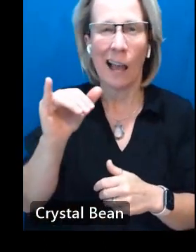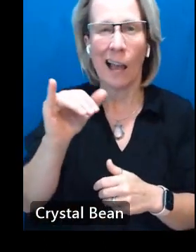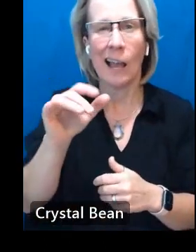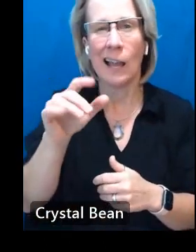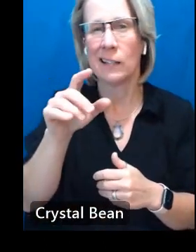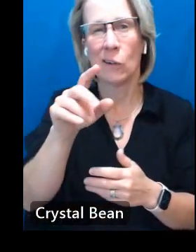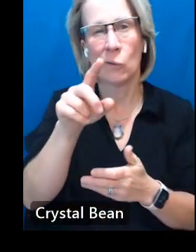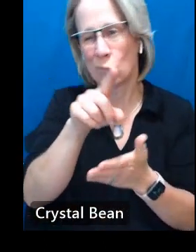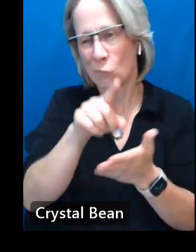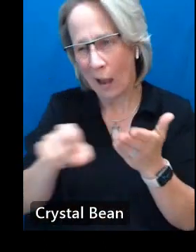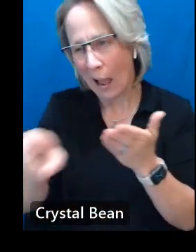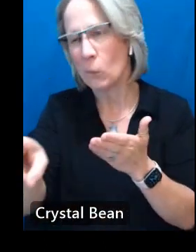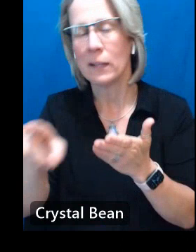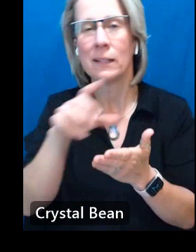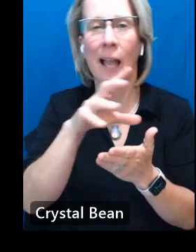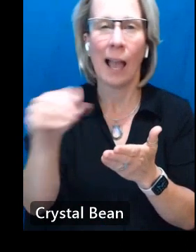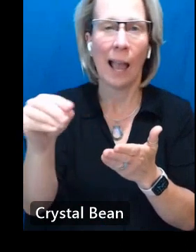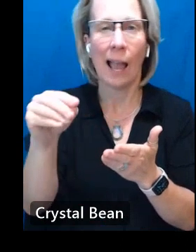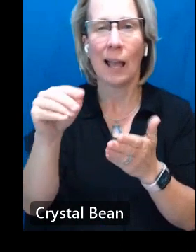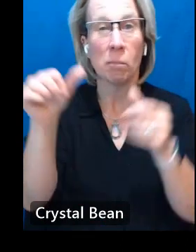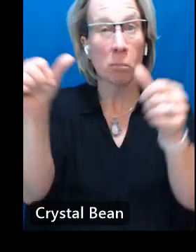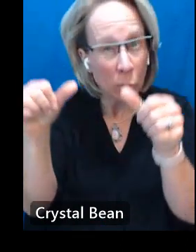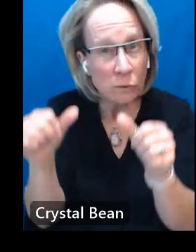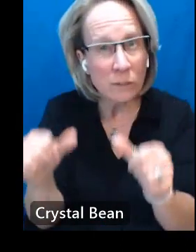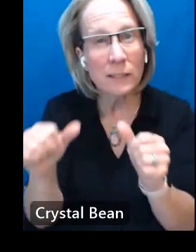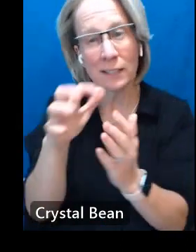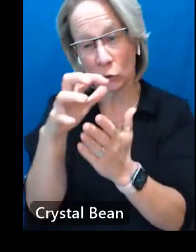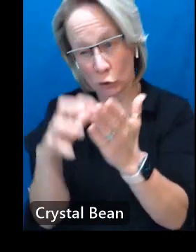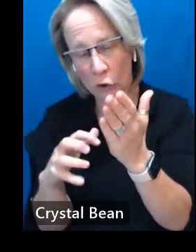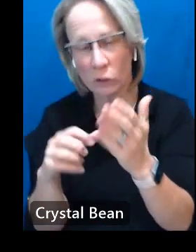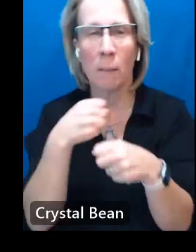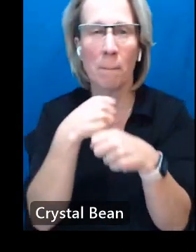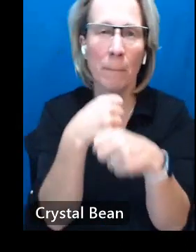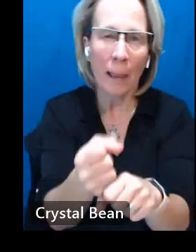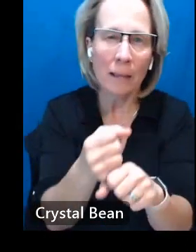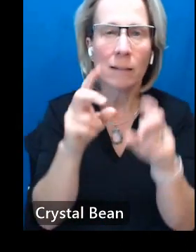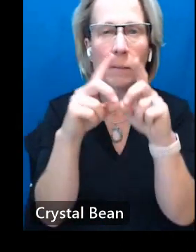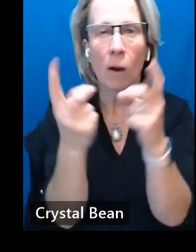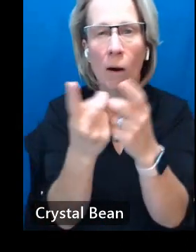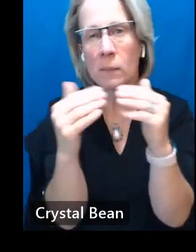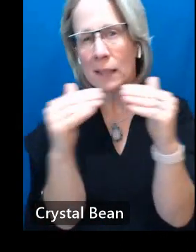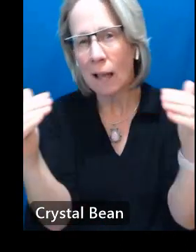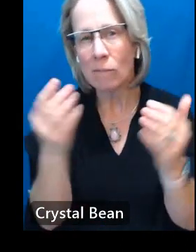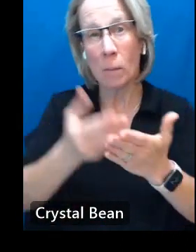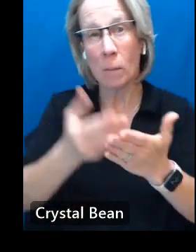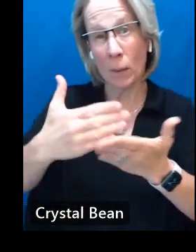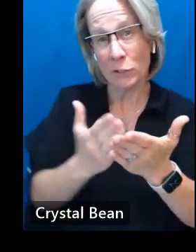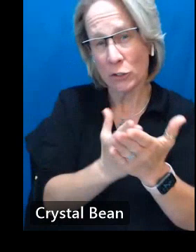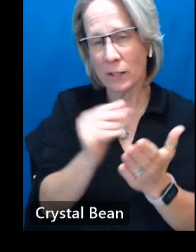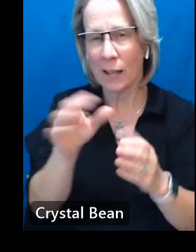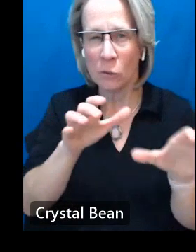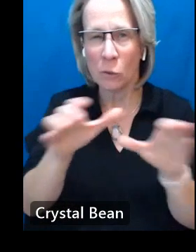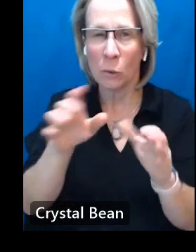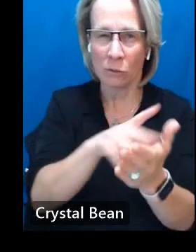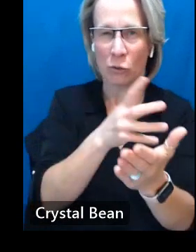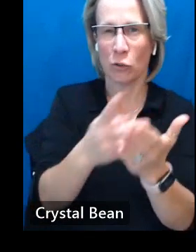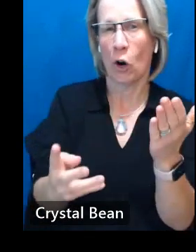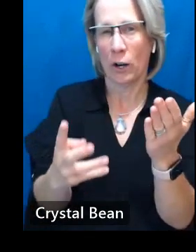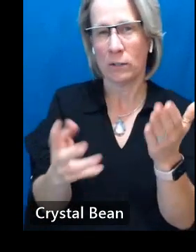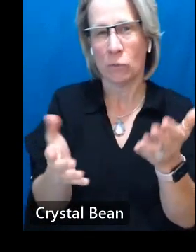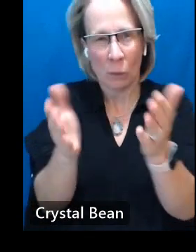journals, creating department level budgets, and doing chart field requests. I'll show you a